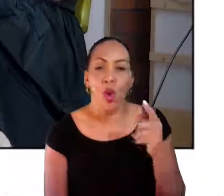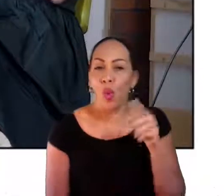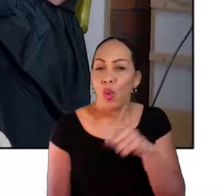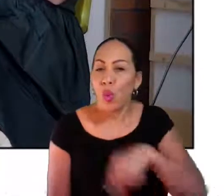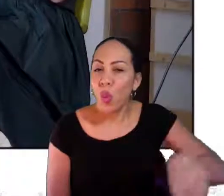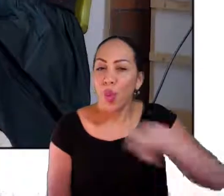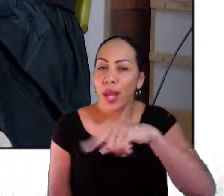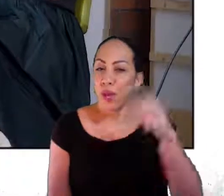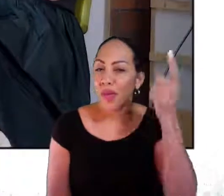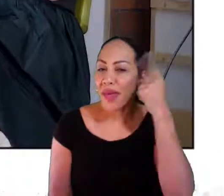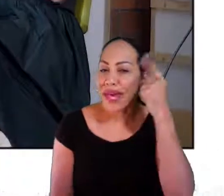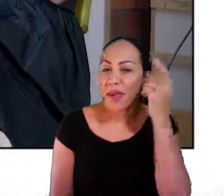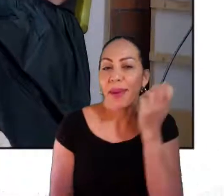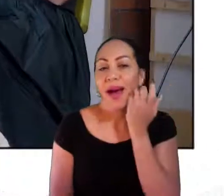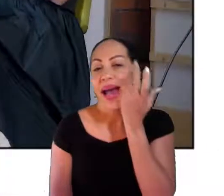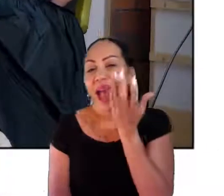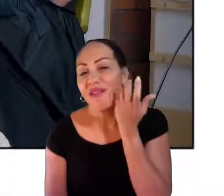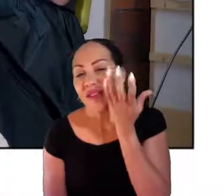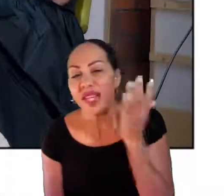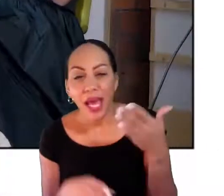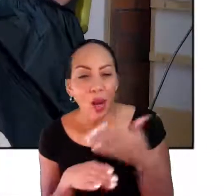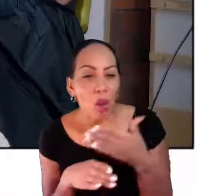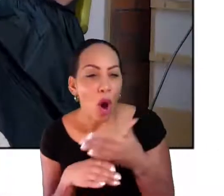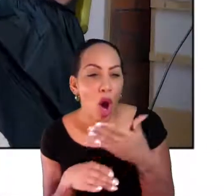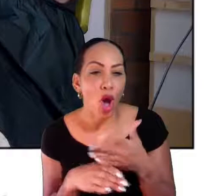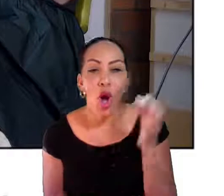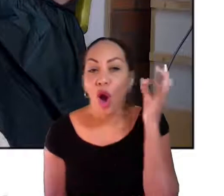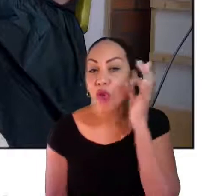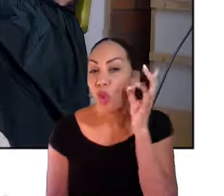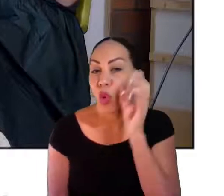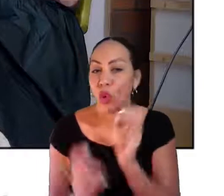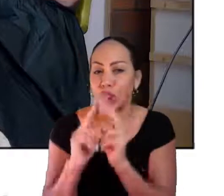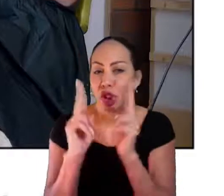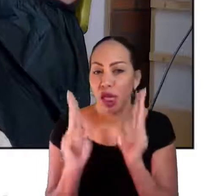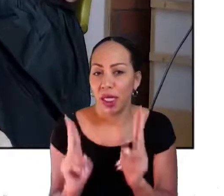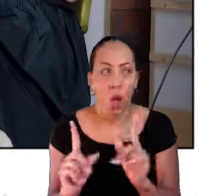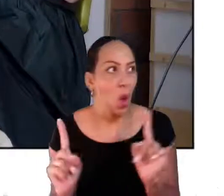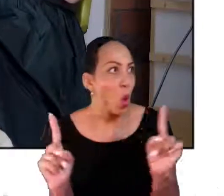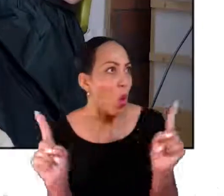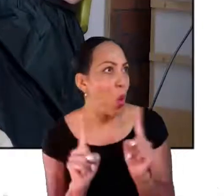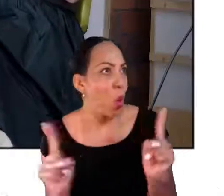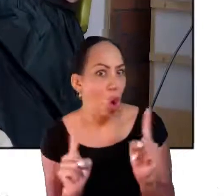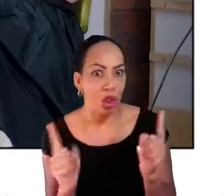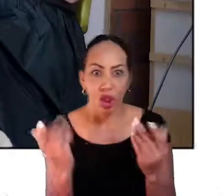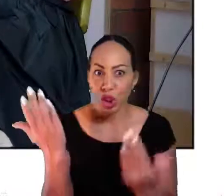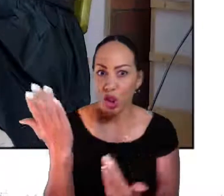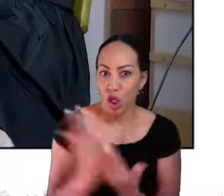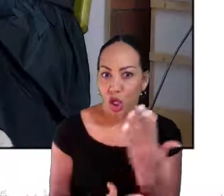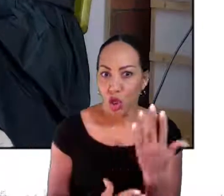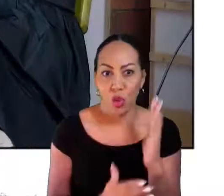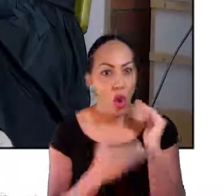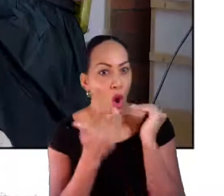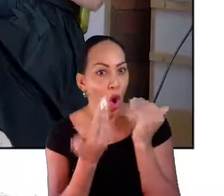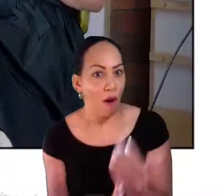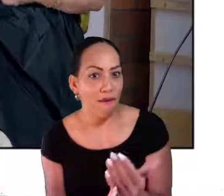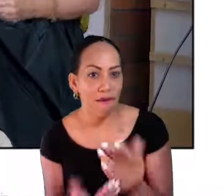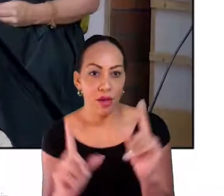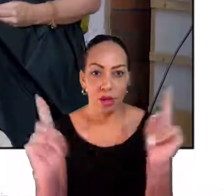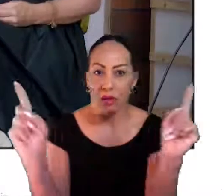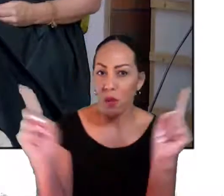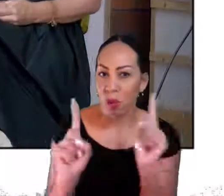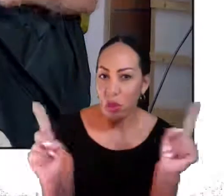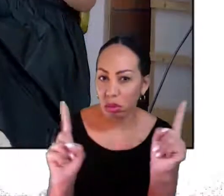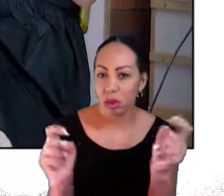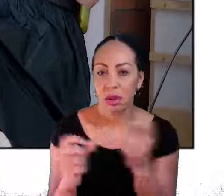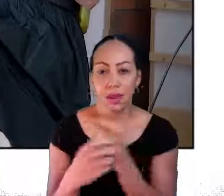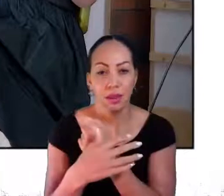but you were also trying to nail down what is this that's new and that could be offered. And that particular